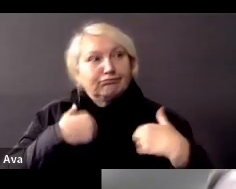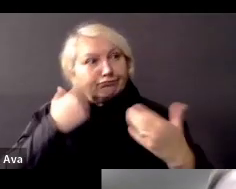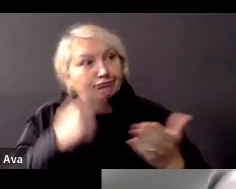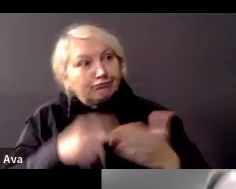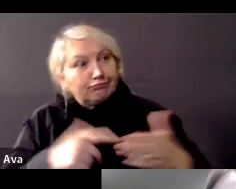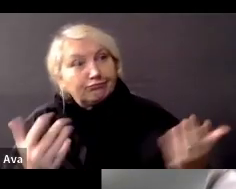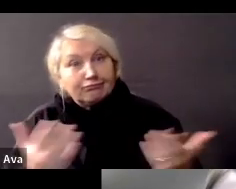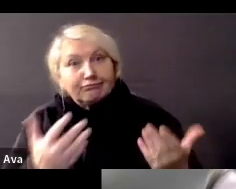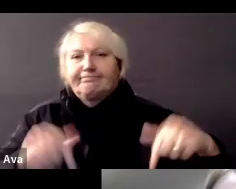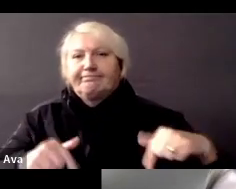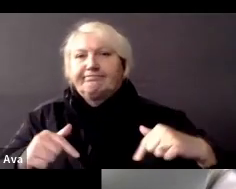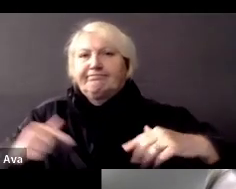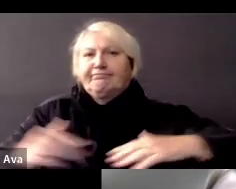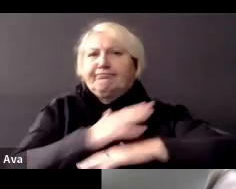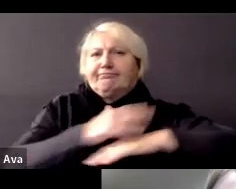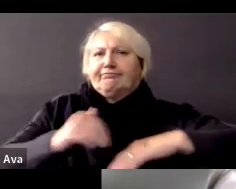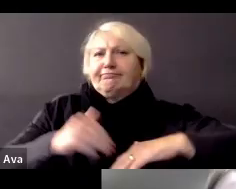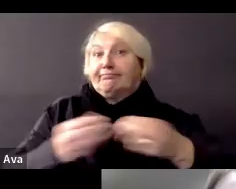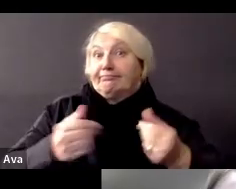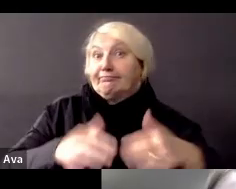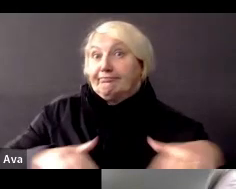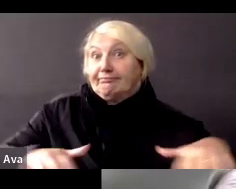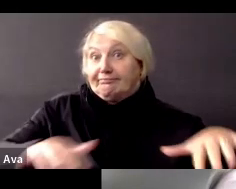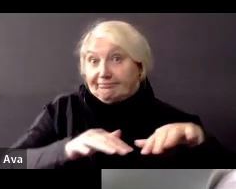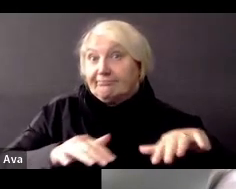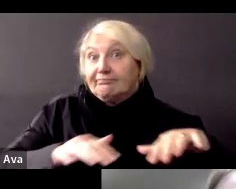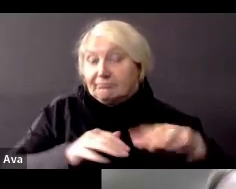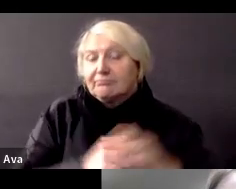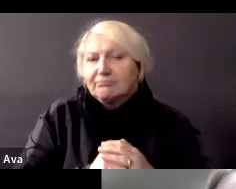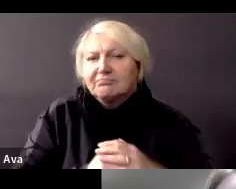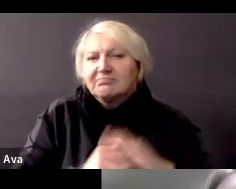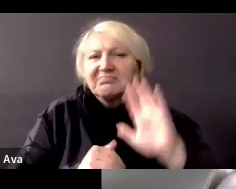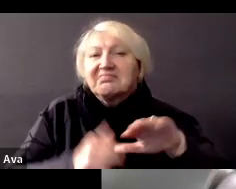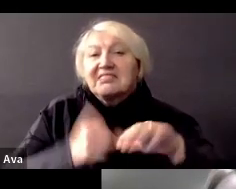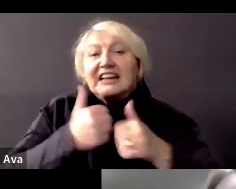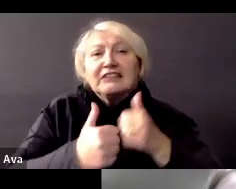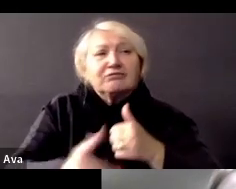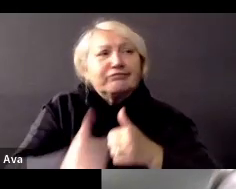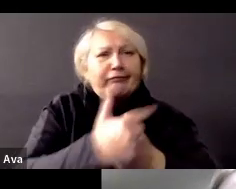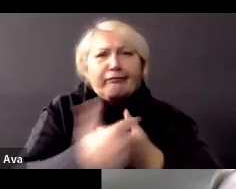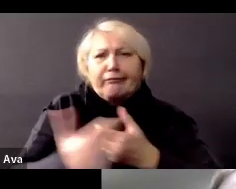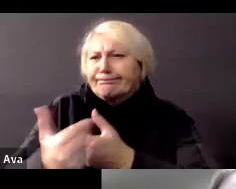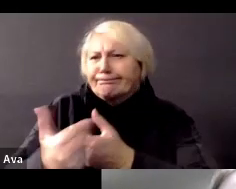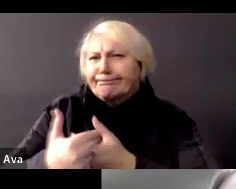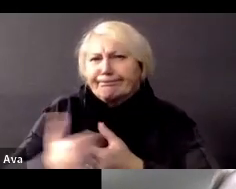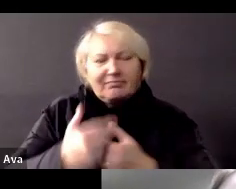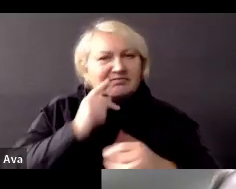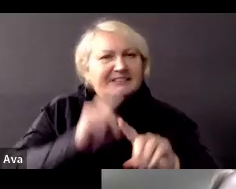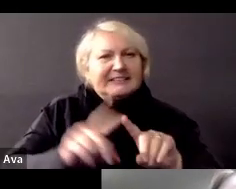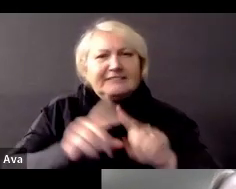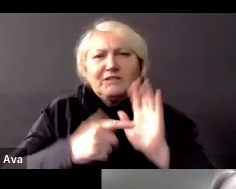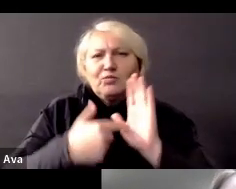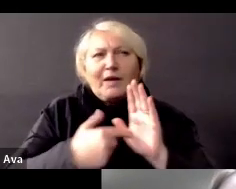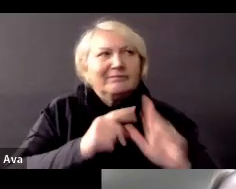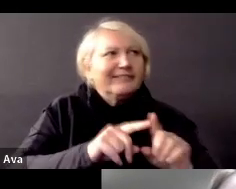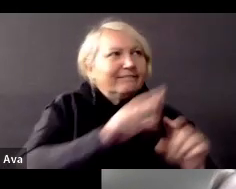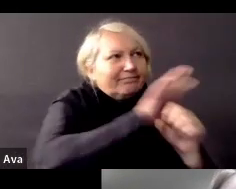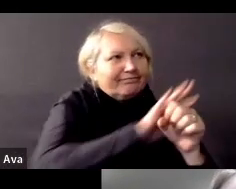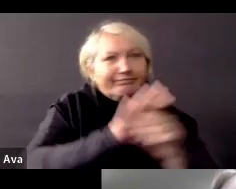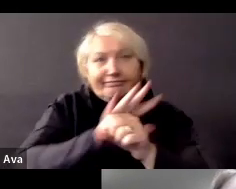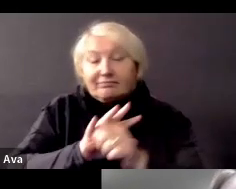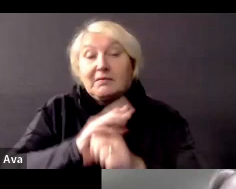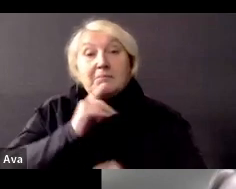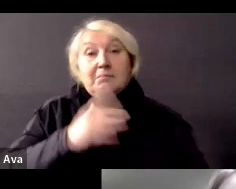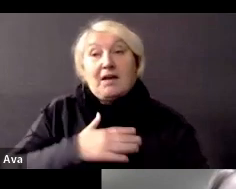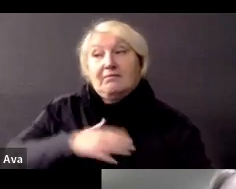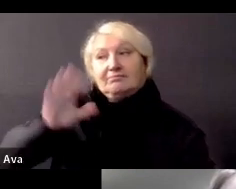I acknowledge that many of us are joining this panel from different traditional territories. I am joining you from the Niagara